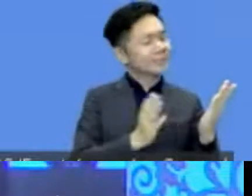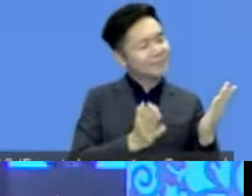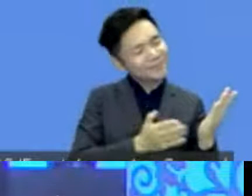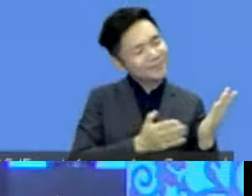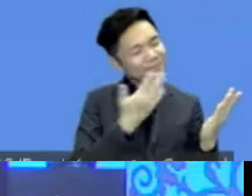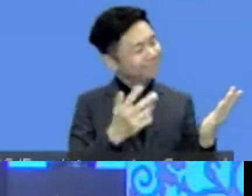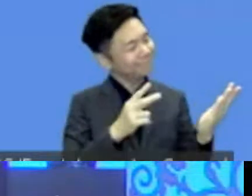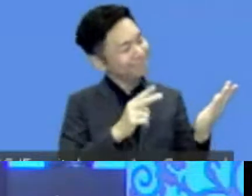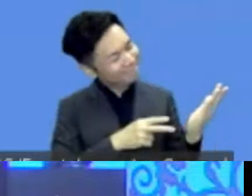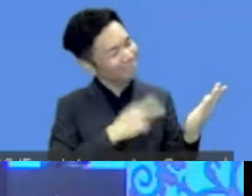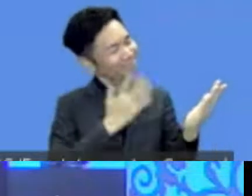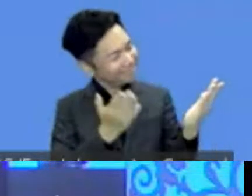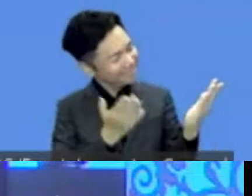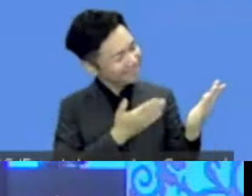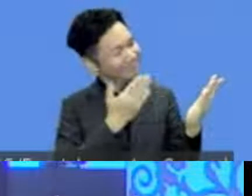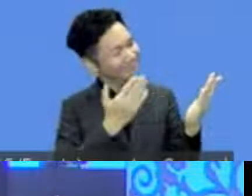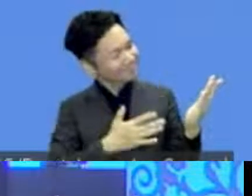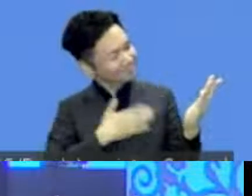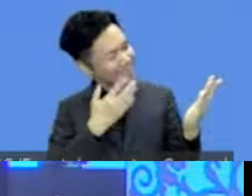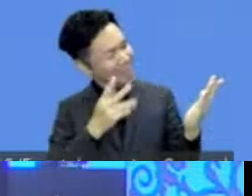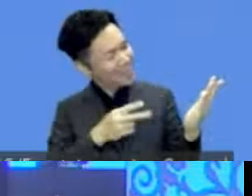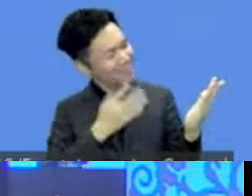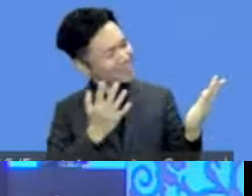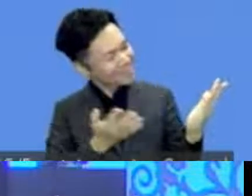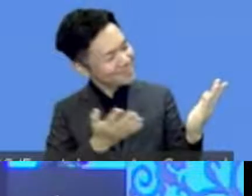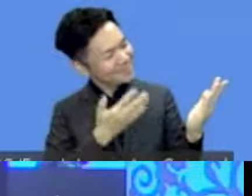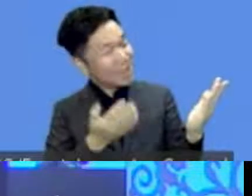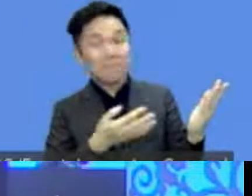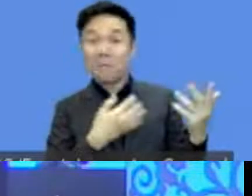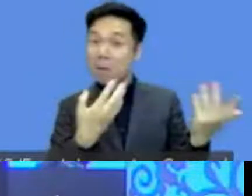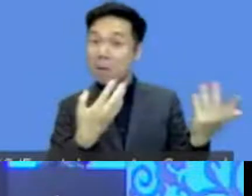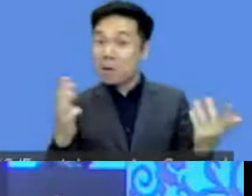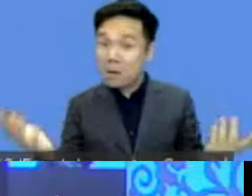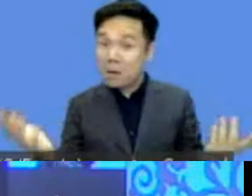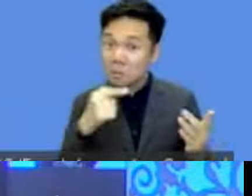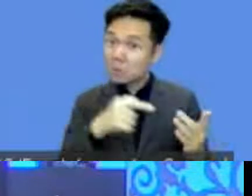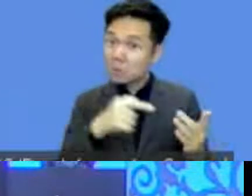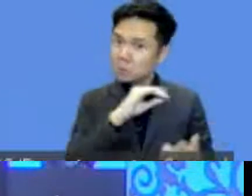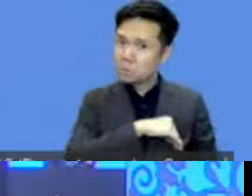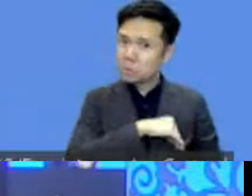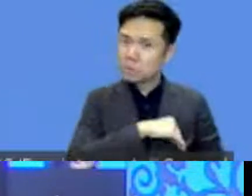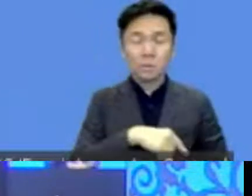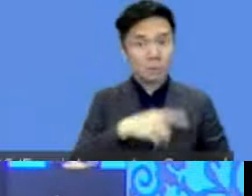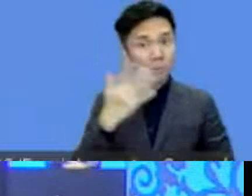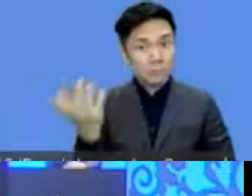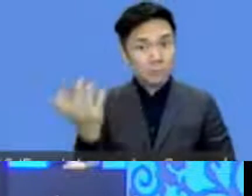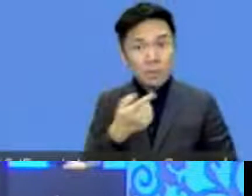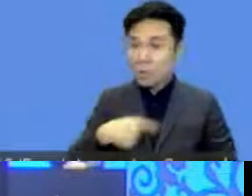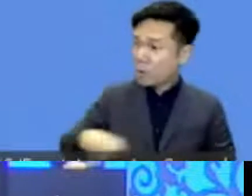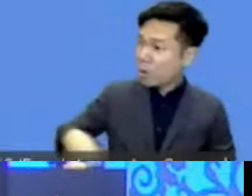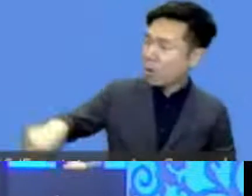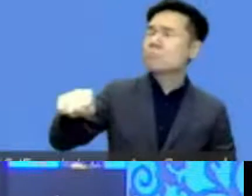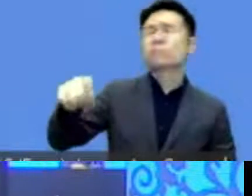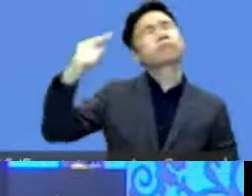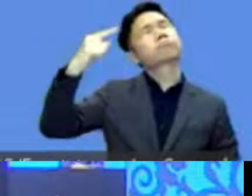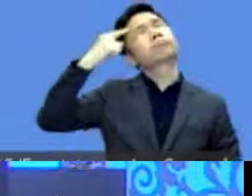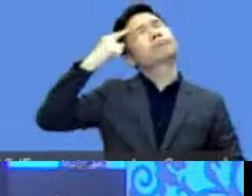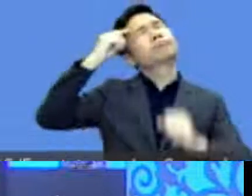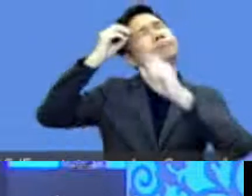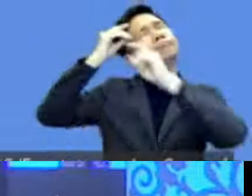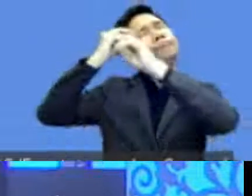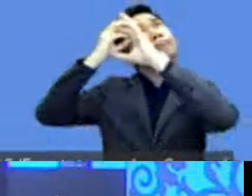extremely important because it helps our learners make use of the community or world around them, and it